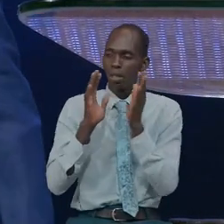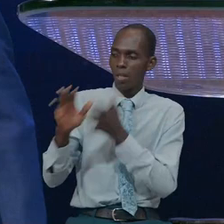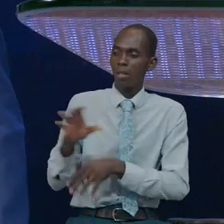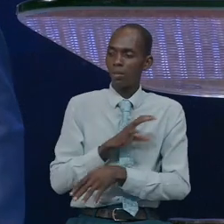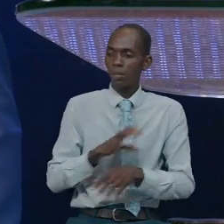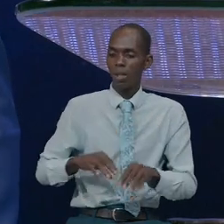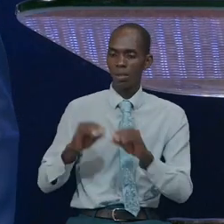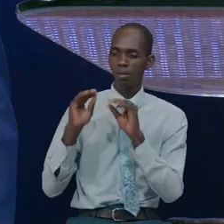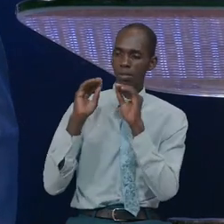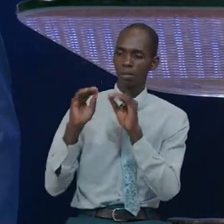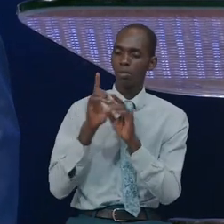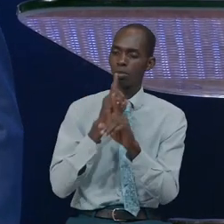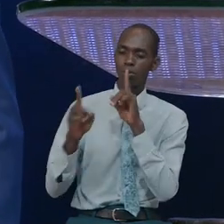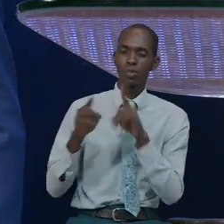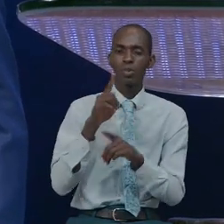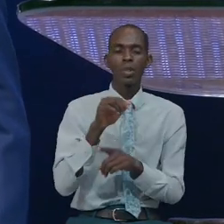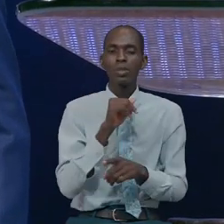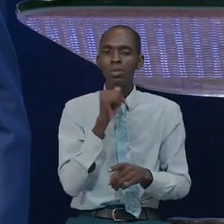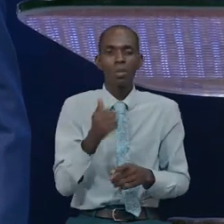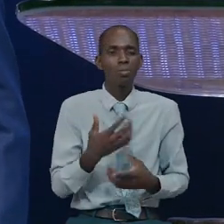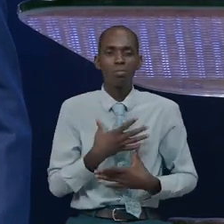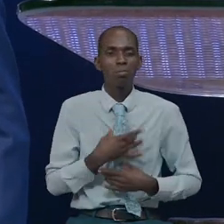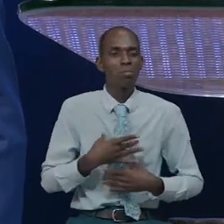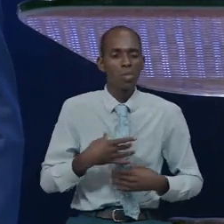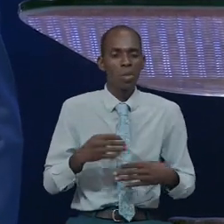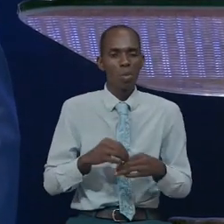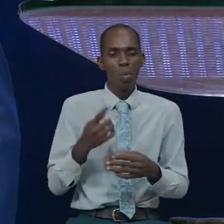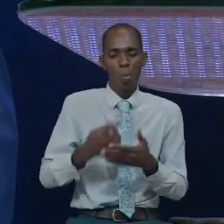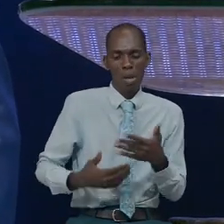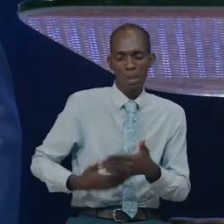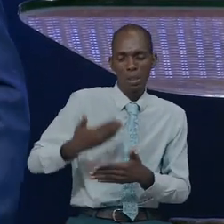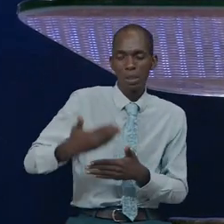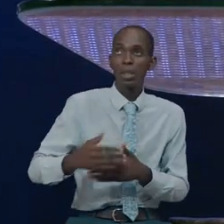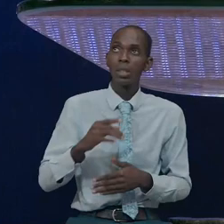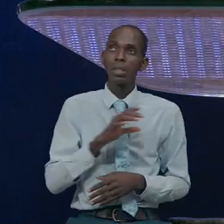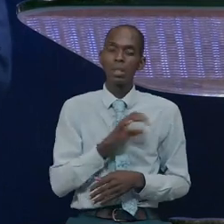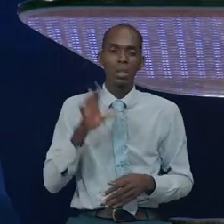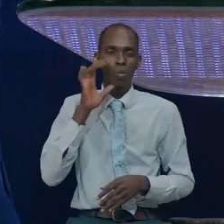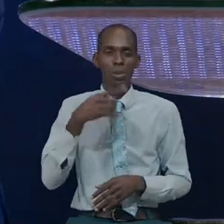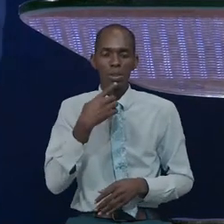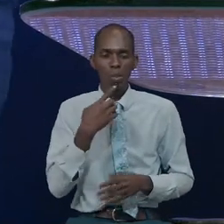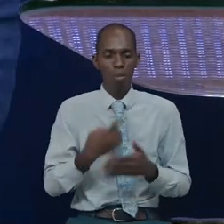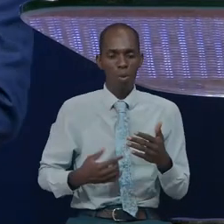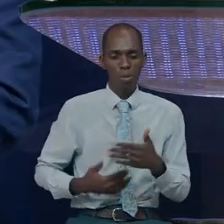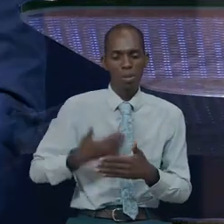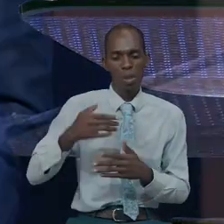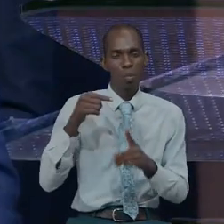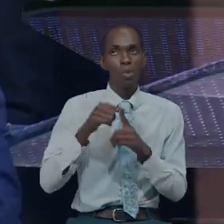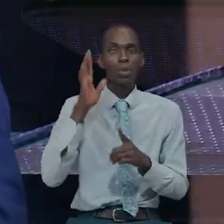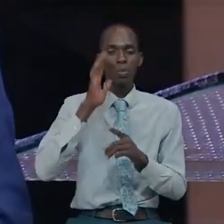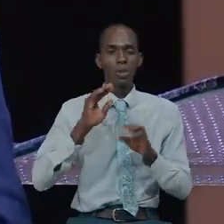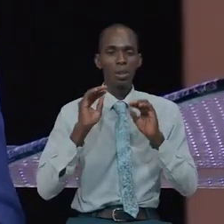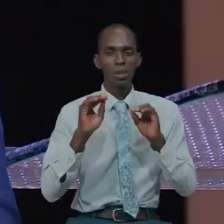not interested in what next thing he will say, what next point it will give. And then you get up and